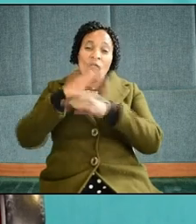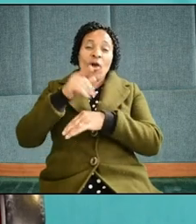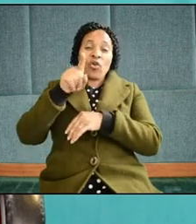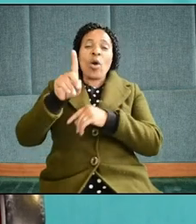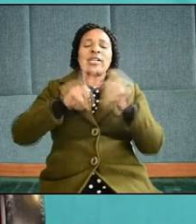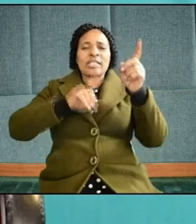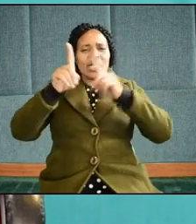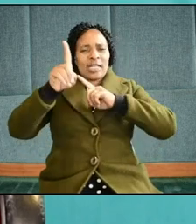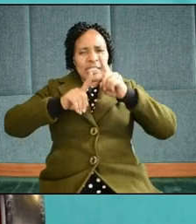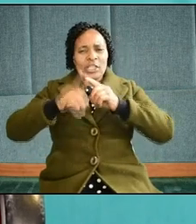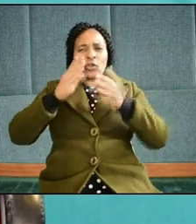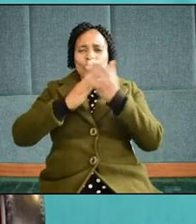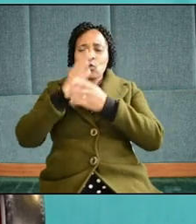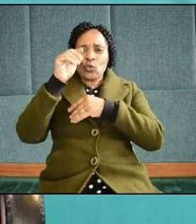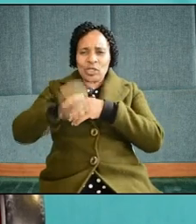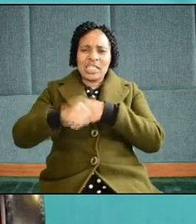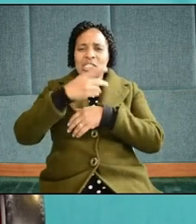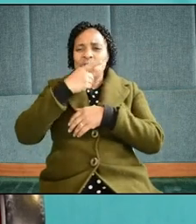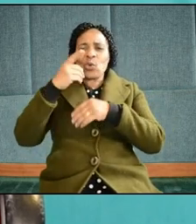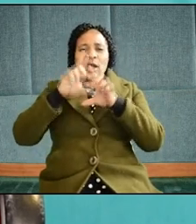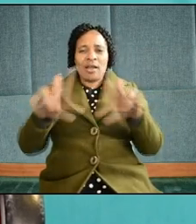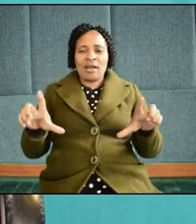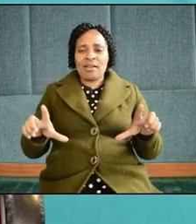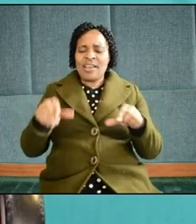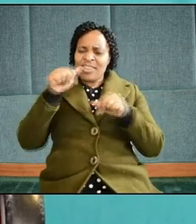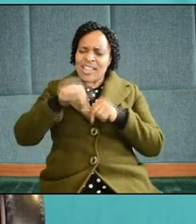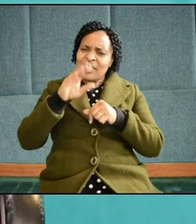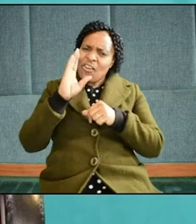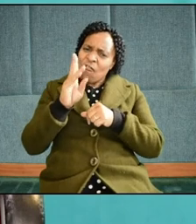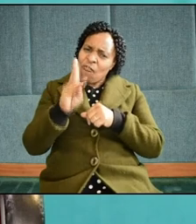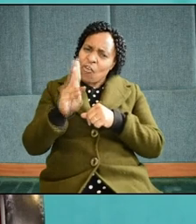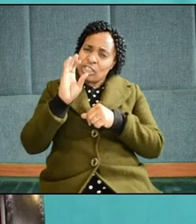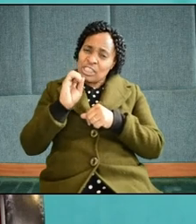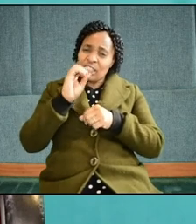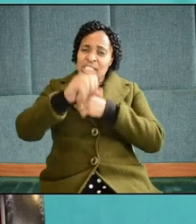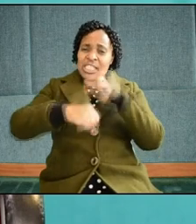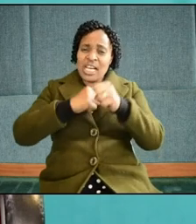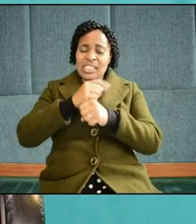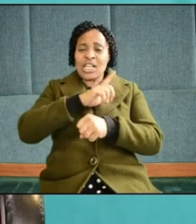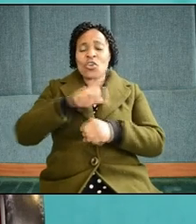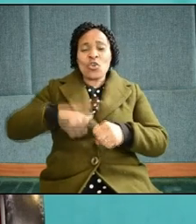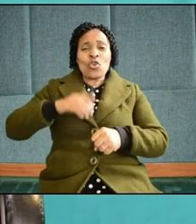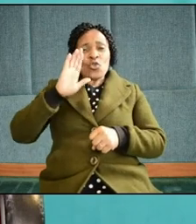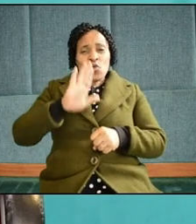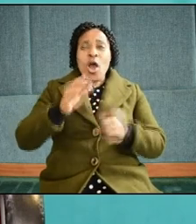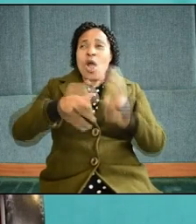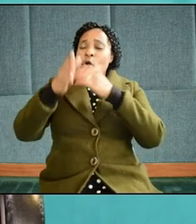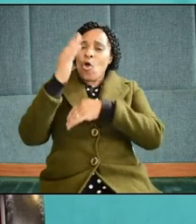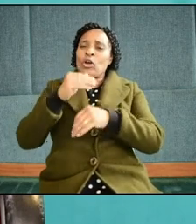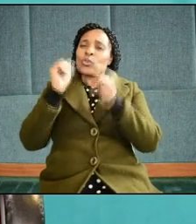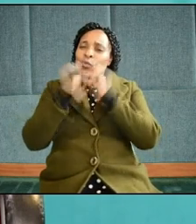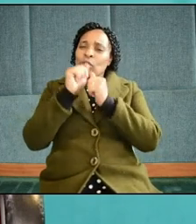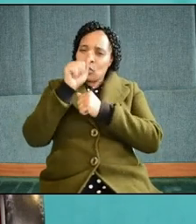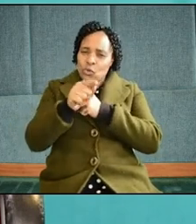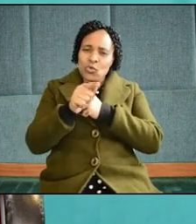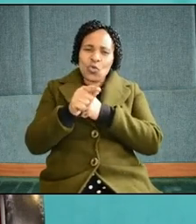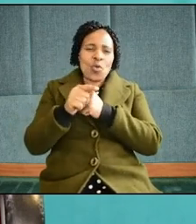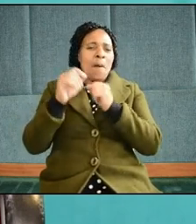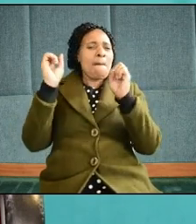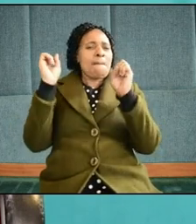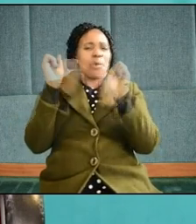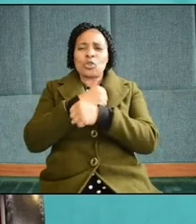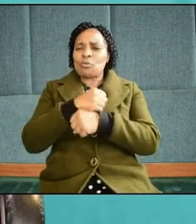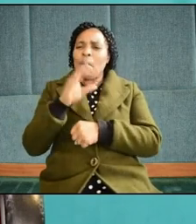journey through this vast wilderness. These 40 years, the Lord your God has been with you, and you have not